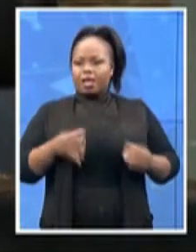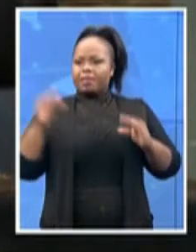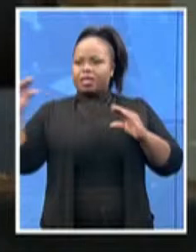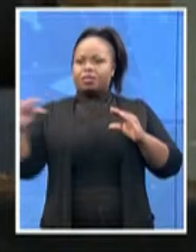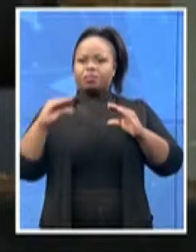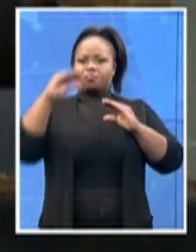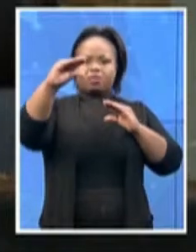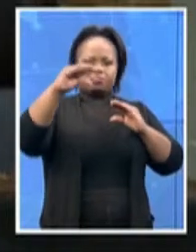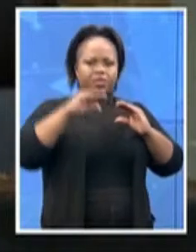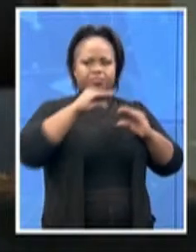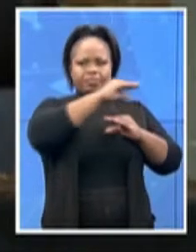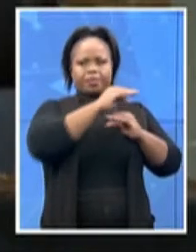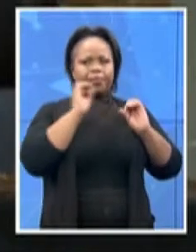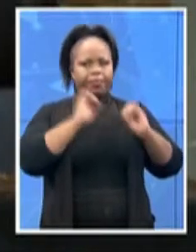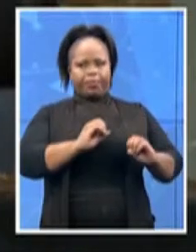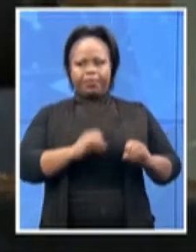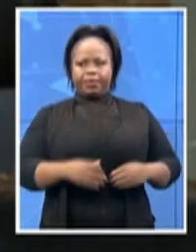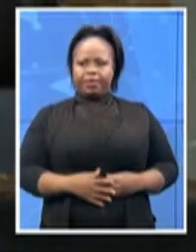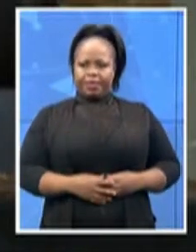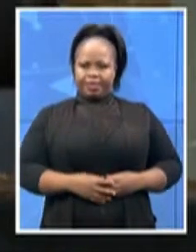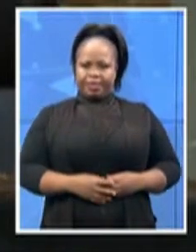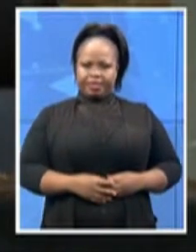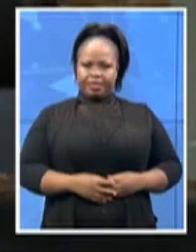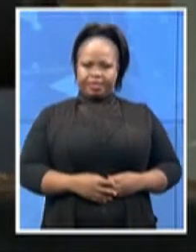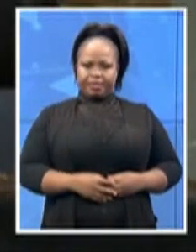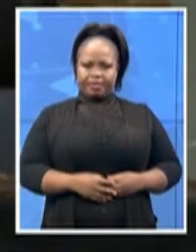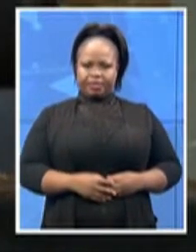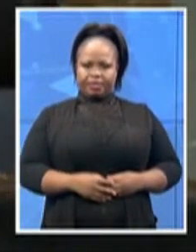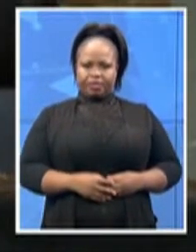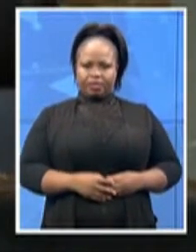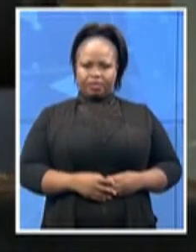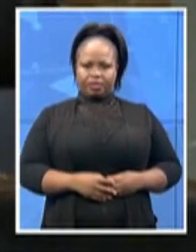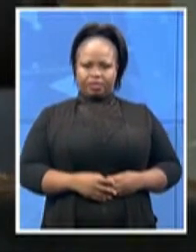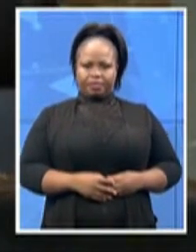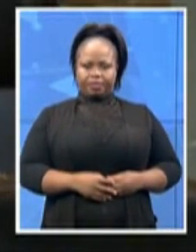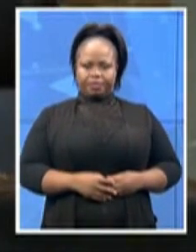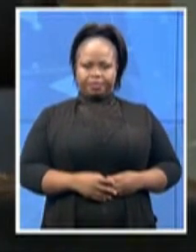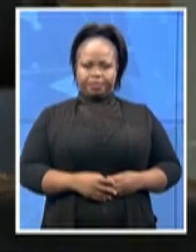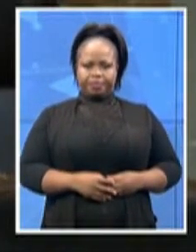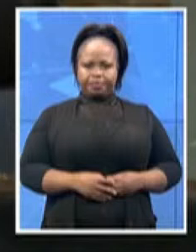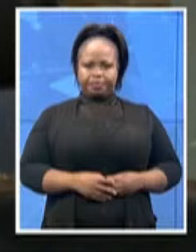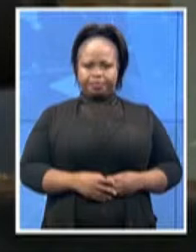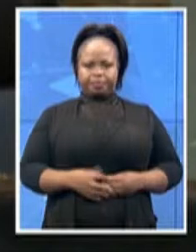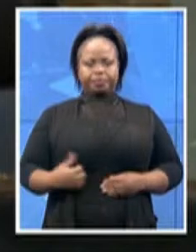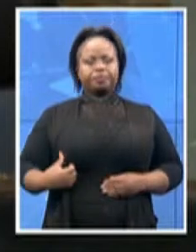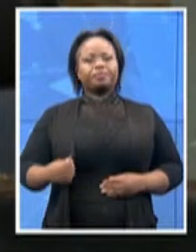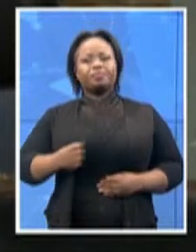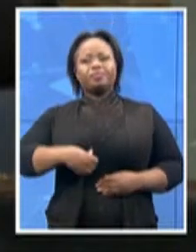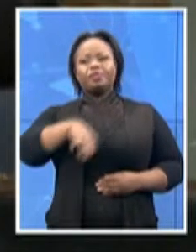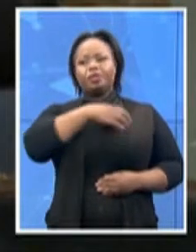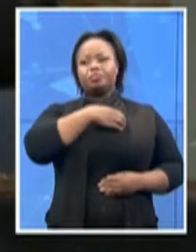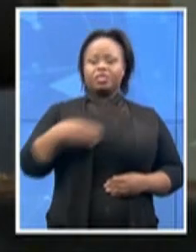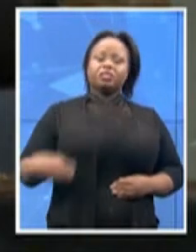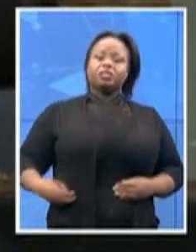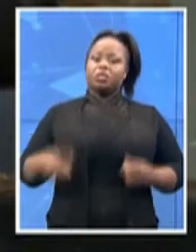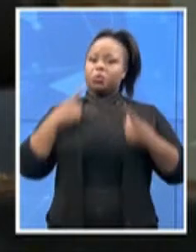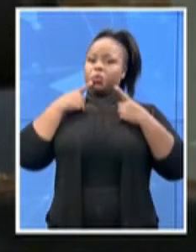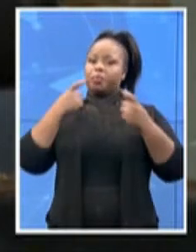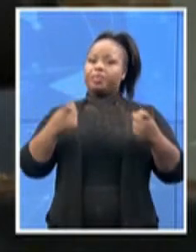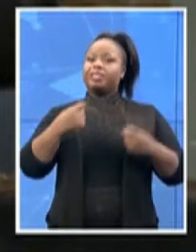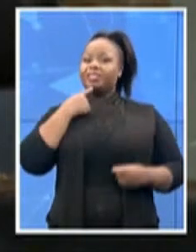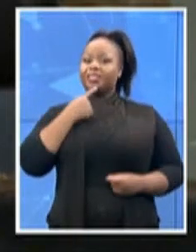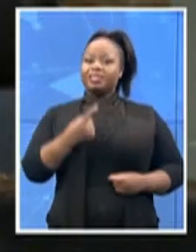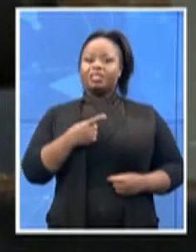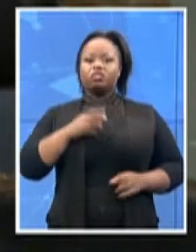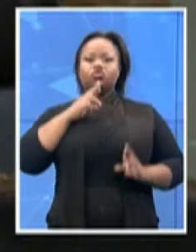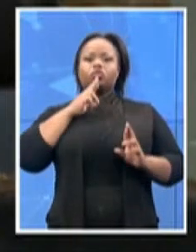The Audi principle. The President complained that the interim report in respect of which he was afforded the